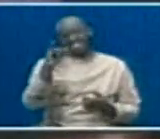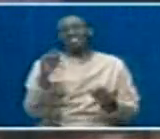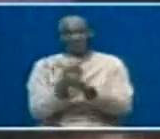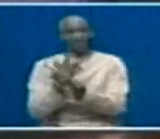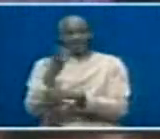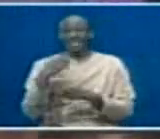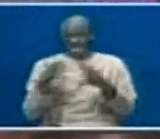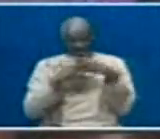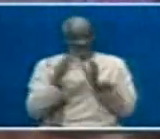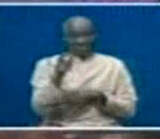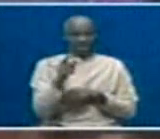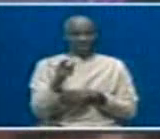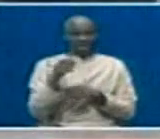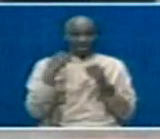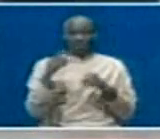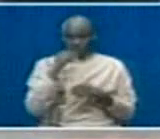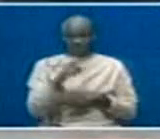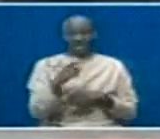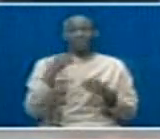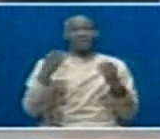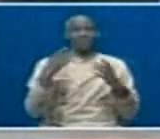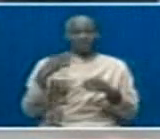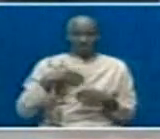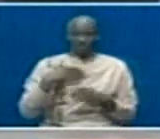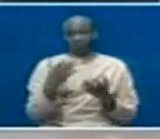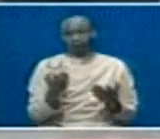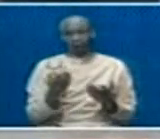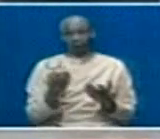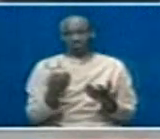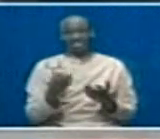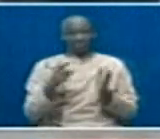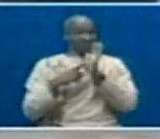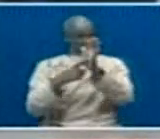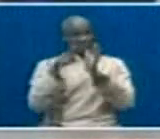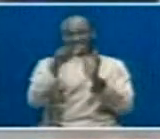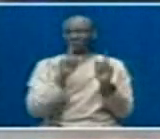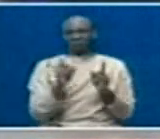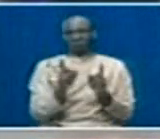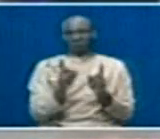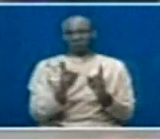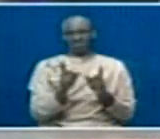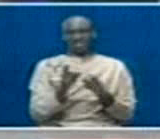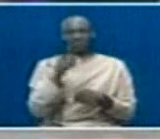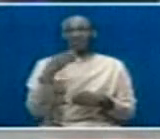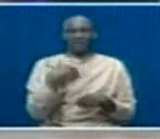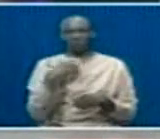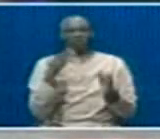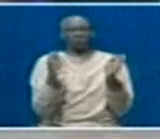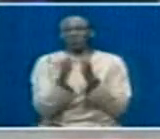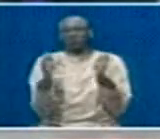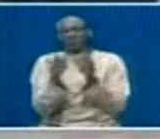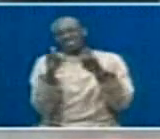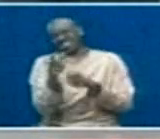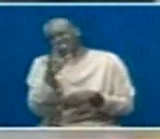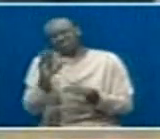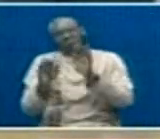Yeah. So in America, he told me that they were not going to show it, and they put it in a small